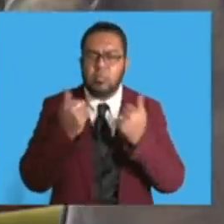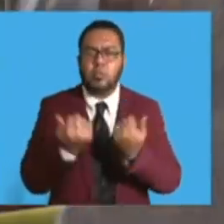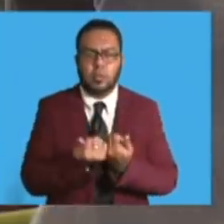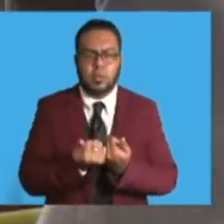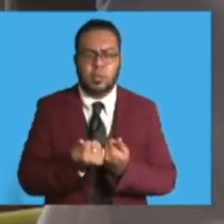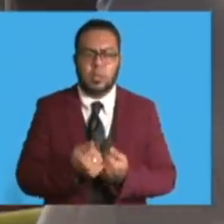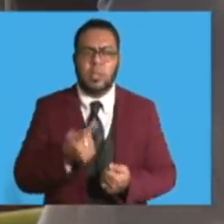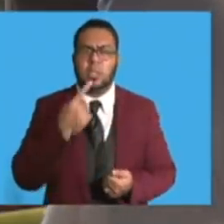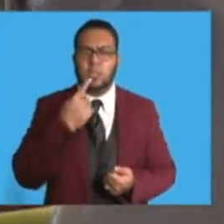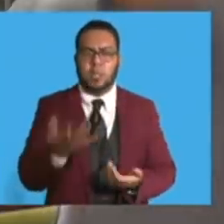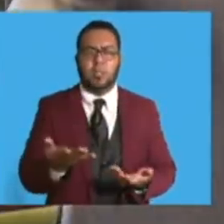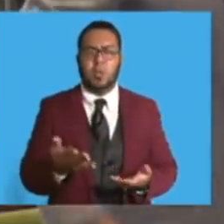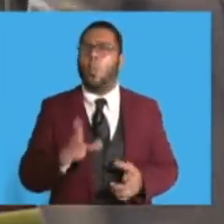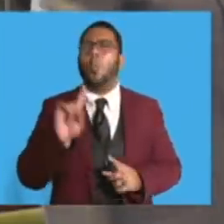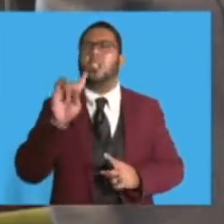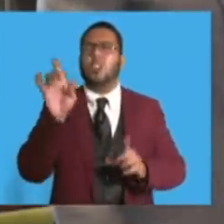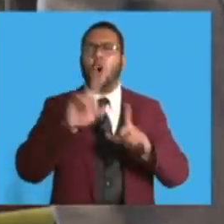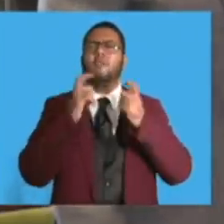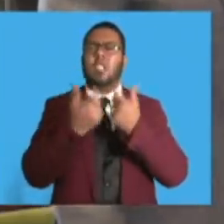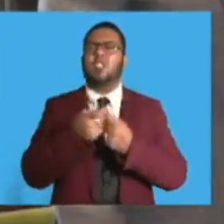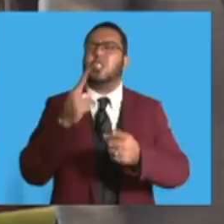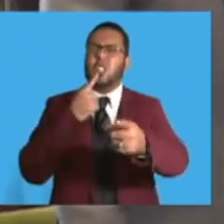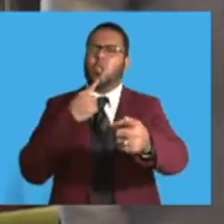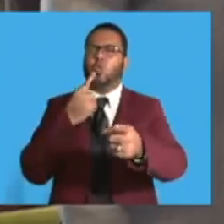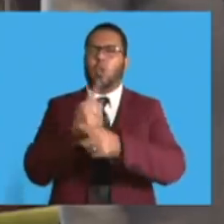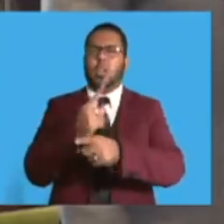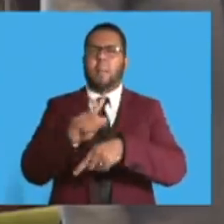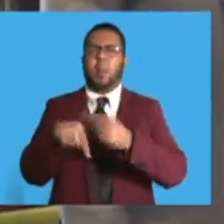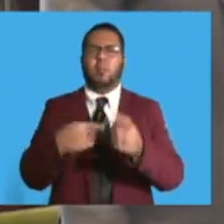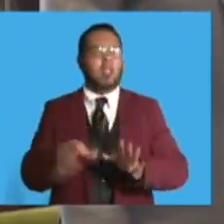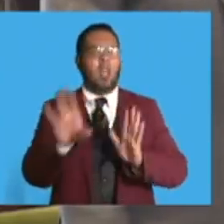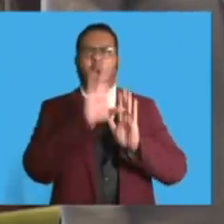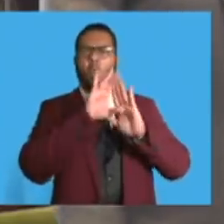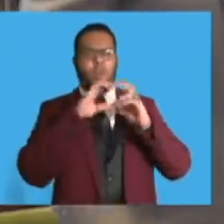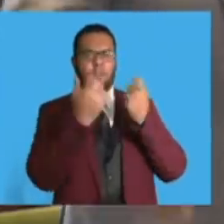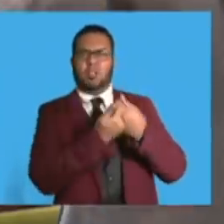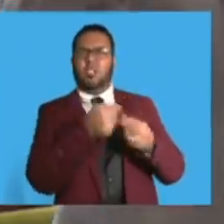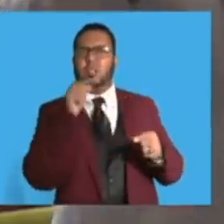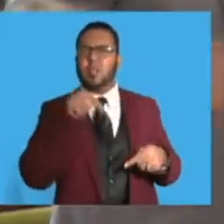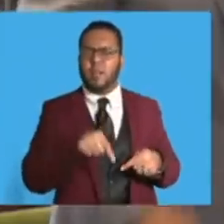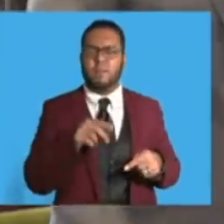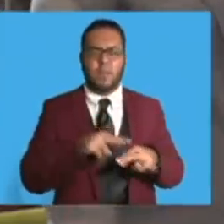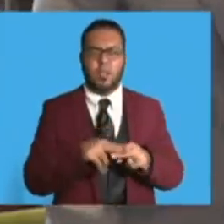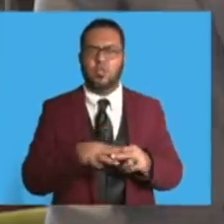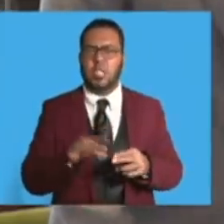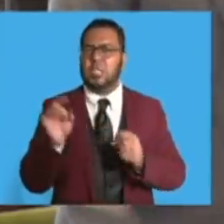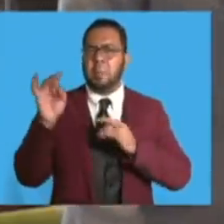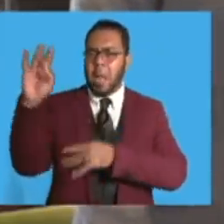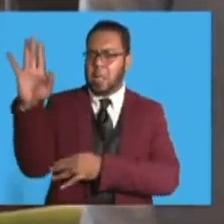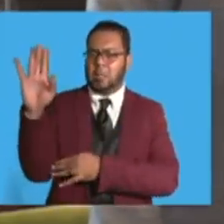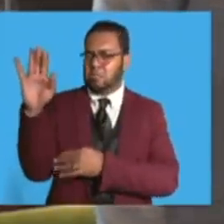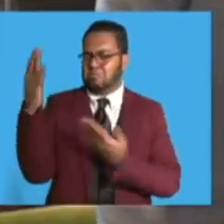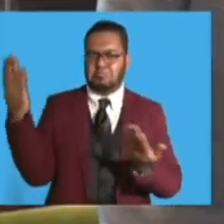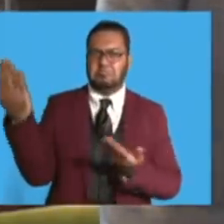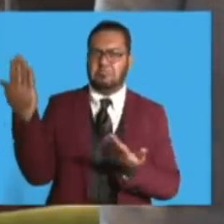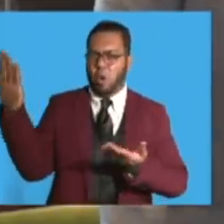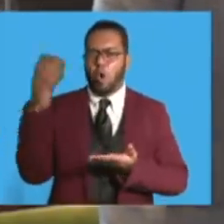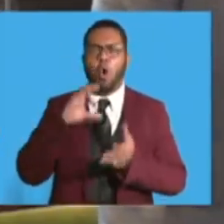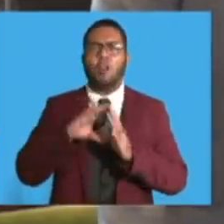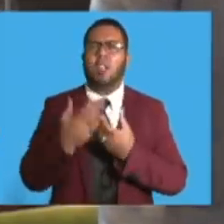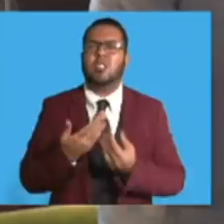He knows that. What convention is he talking about? There is no such convention in Fiji since independence. Madam